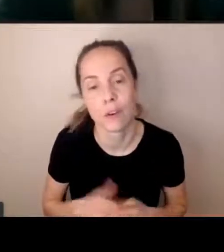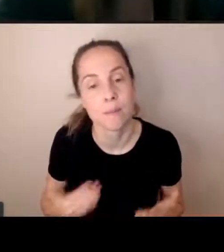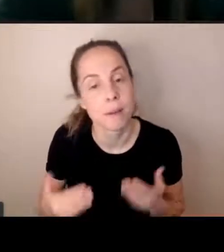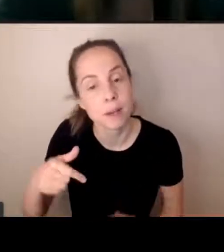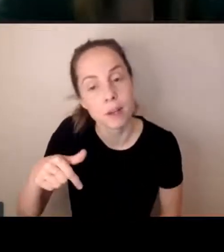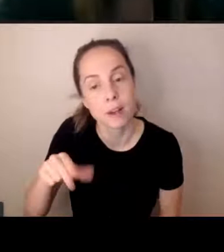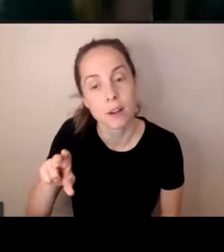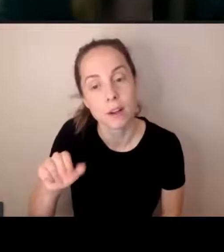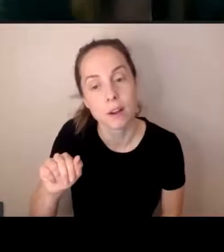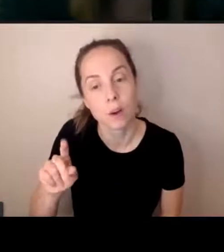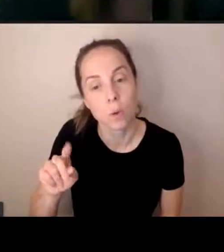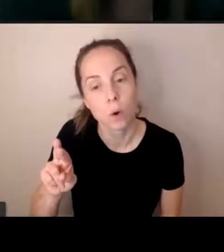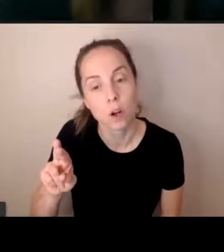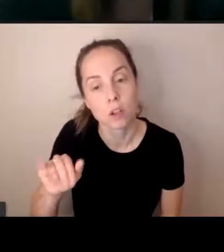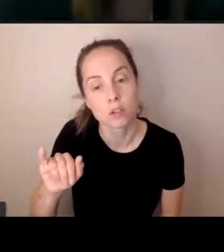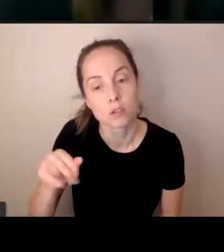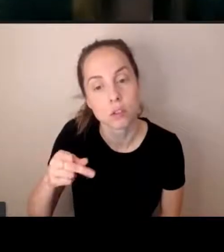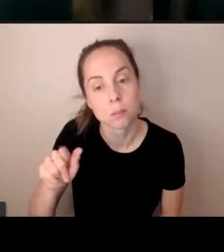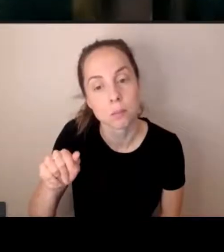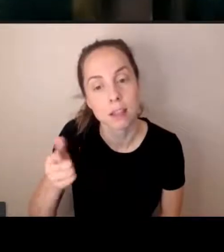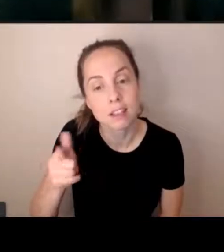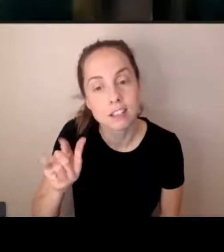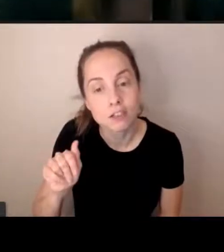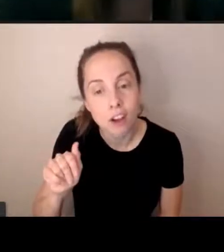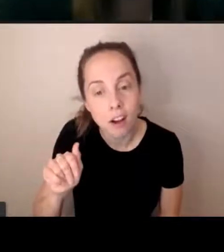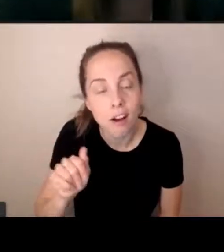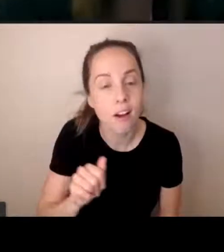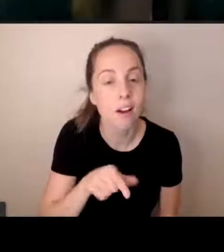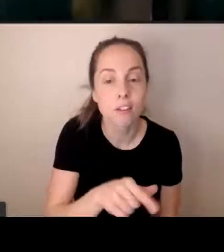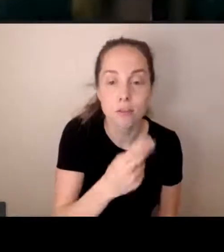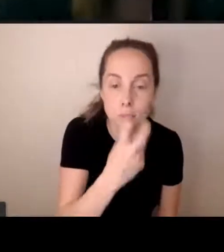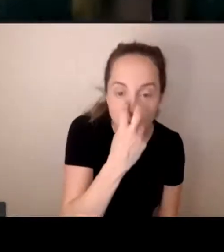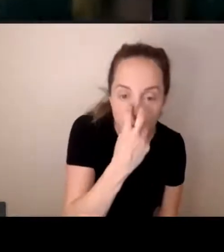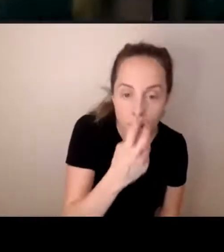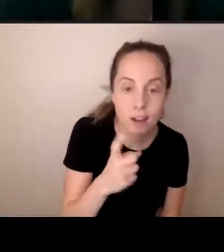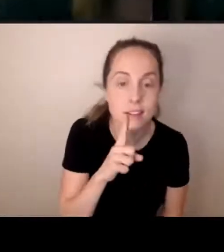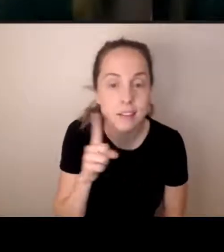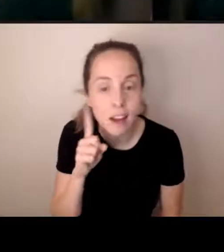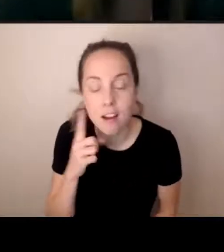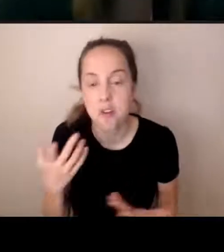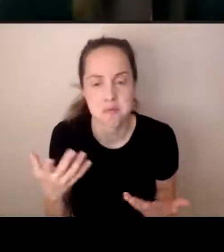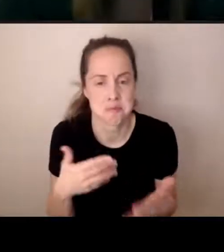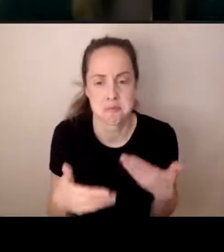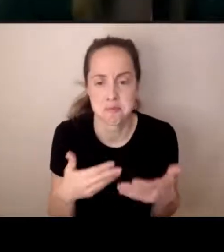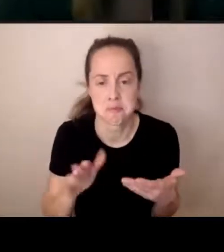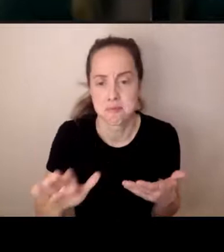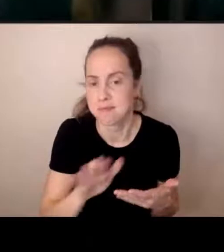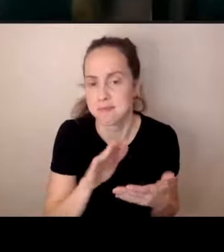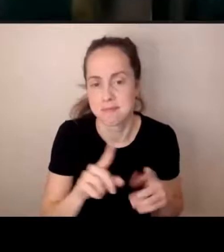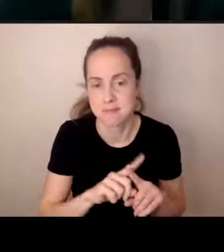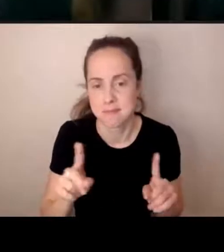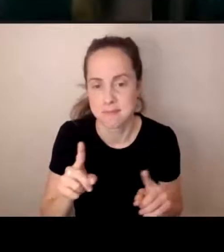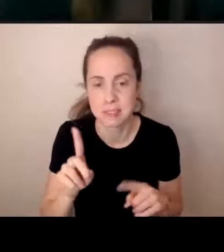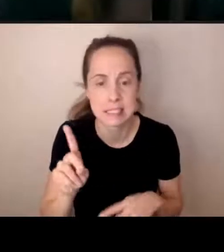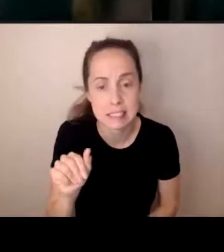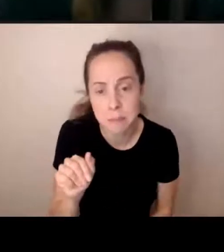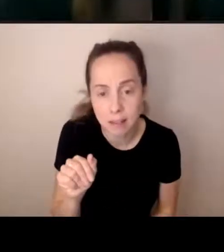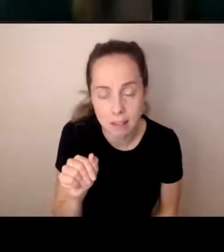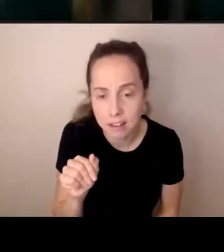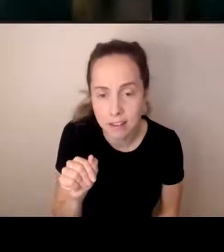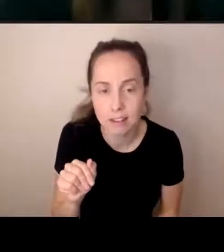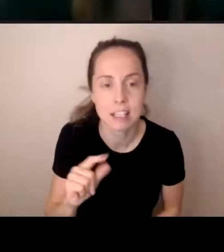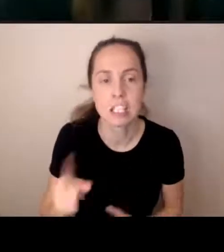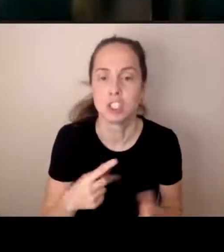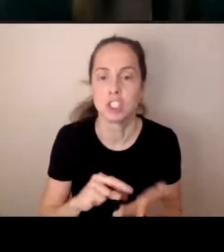quadriplegia or blindness, or you're deaf, whatever your disability is, it's a difference. And you can choose to see it as